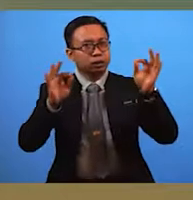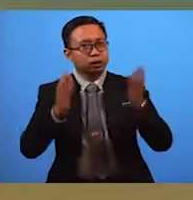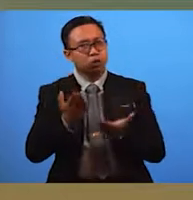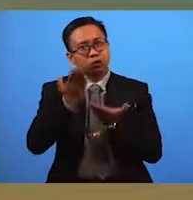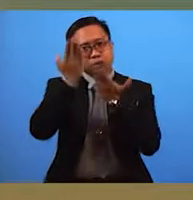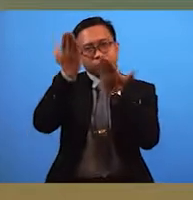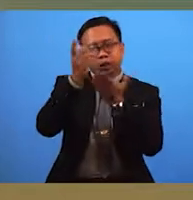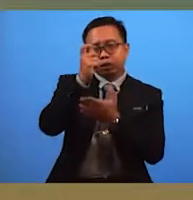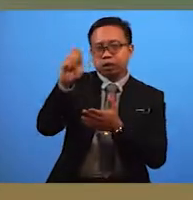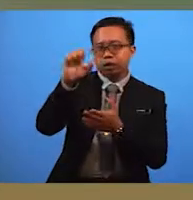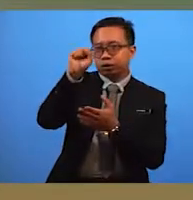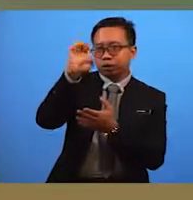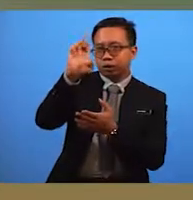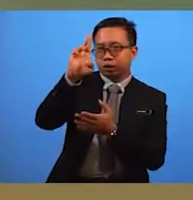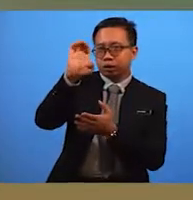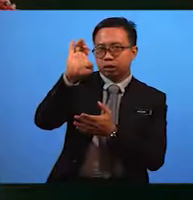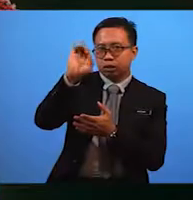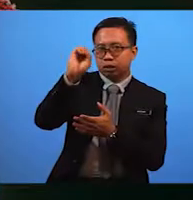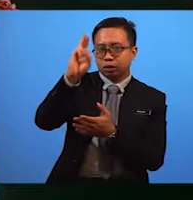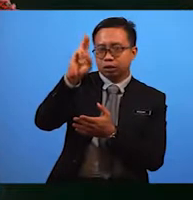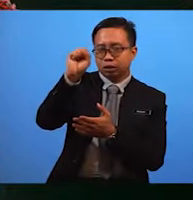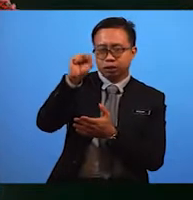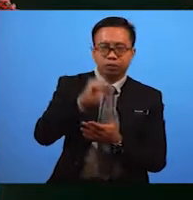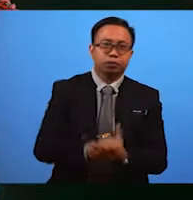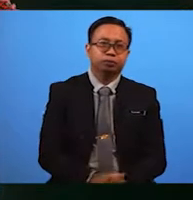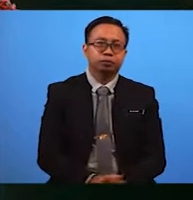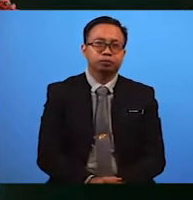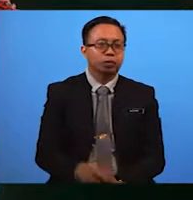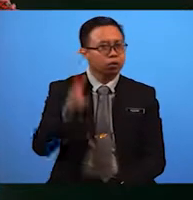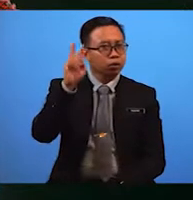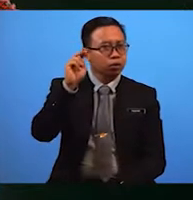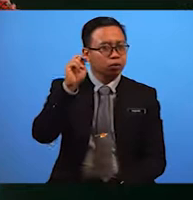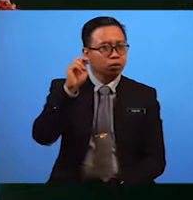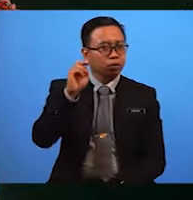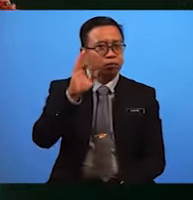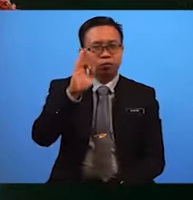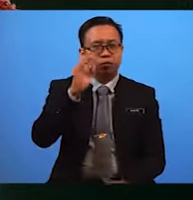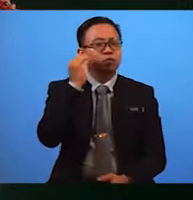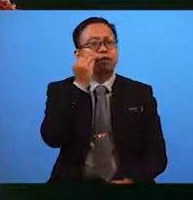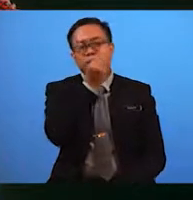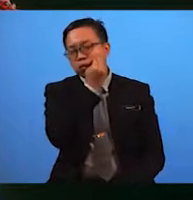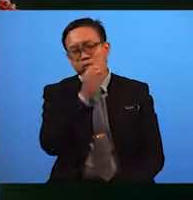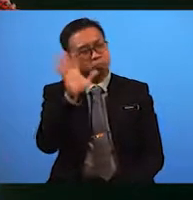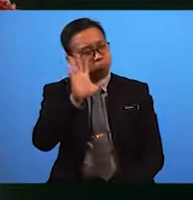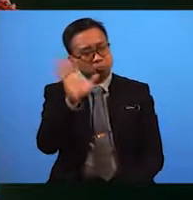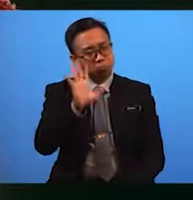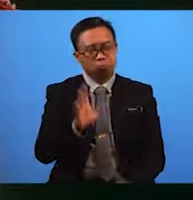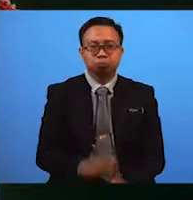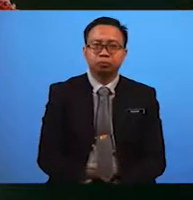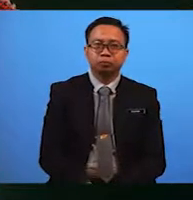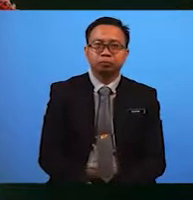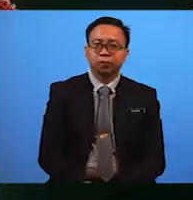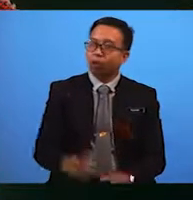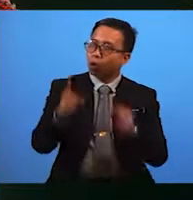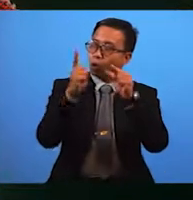the seriousness of the matter. No flowery language is required. Your